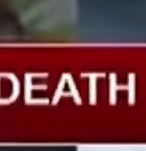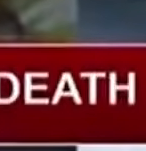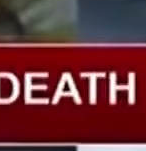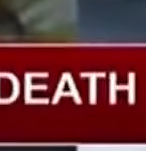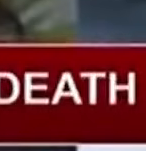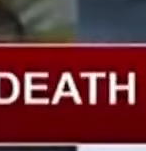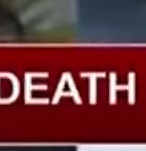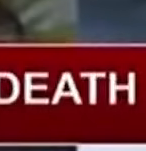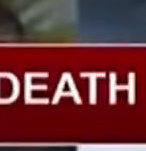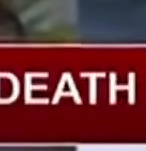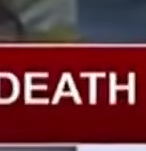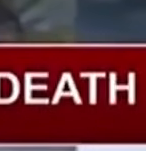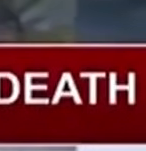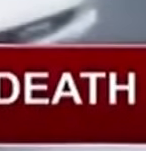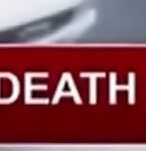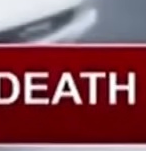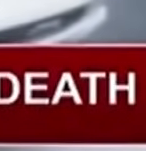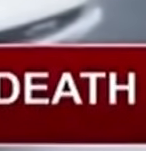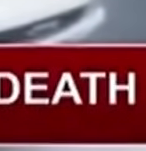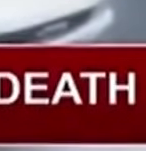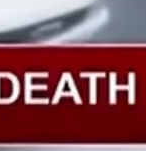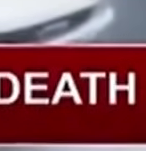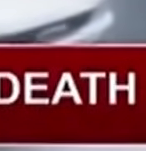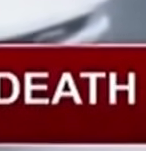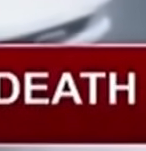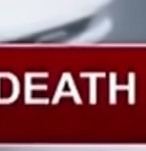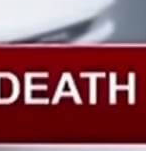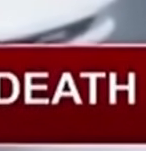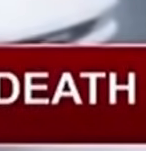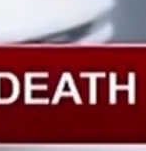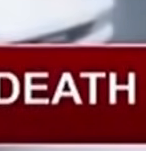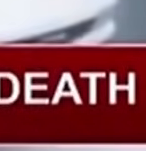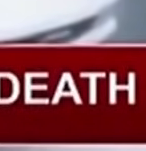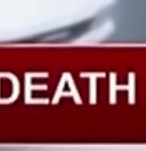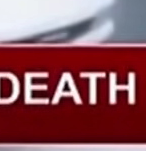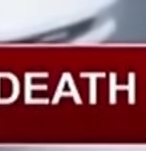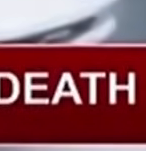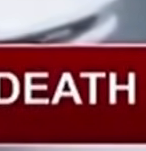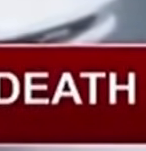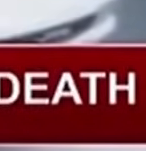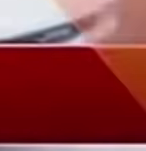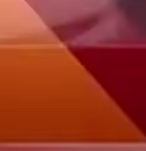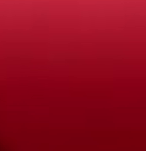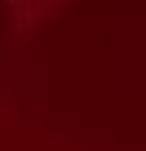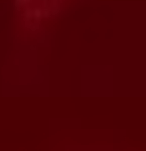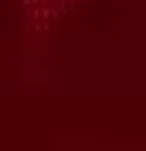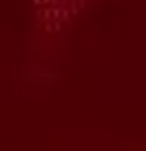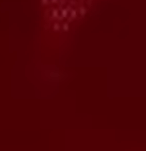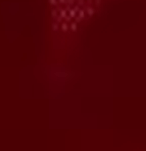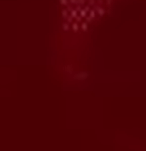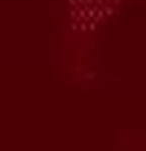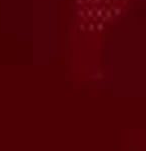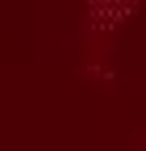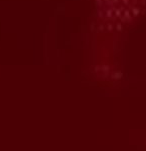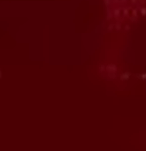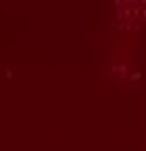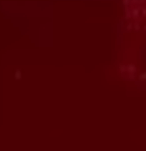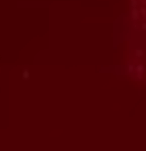Was the son who murdered his father responsible for his uncle's death? Probe commenced into the mystery.